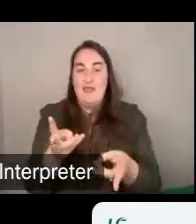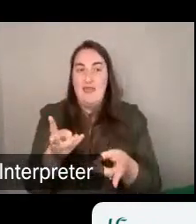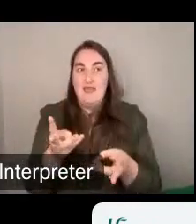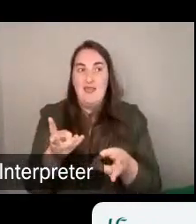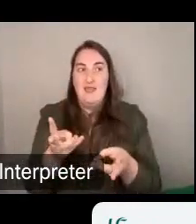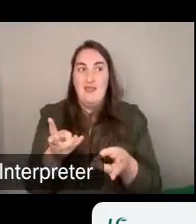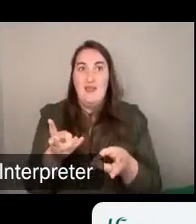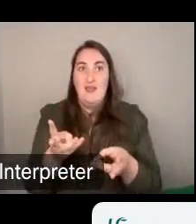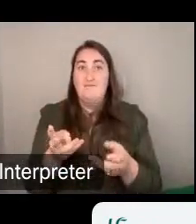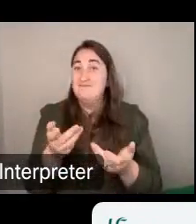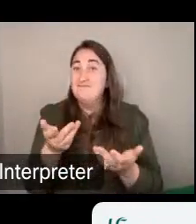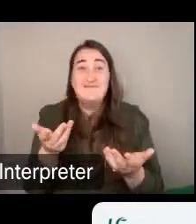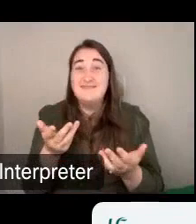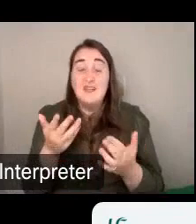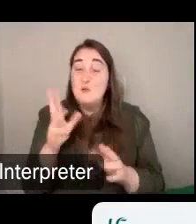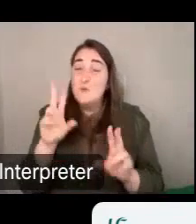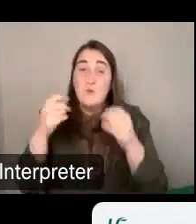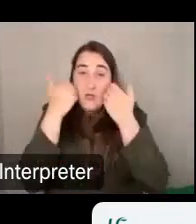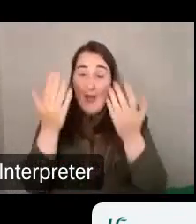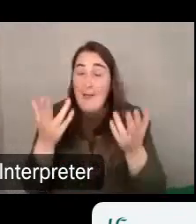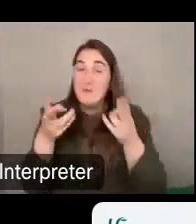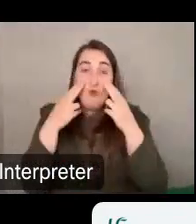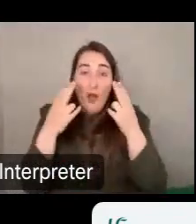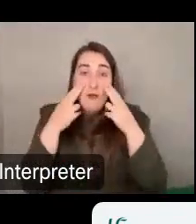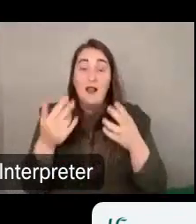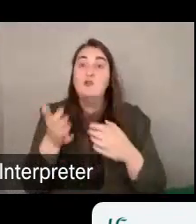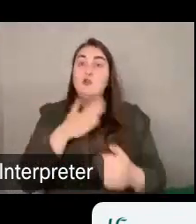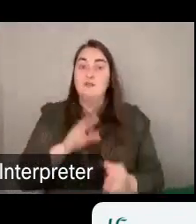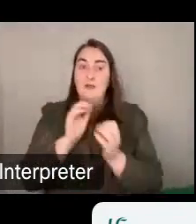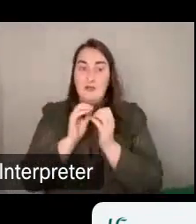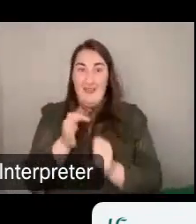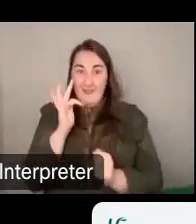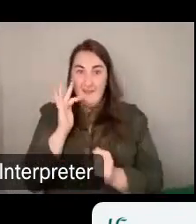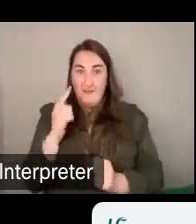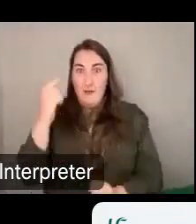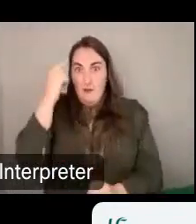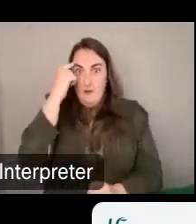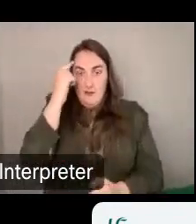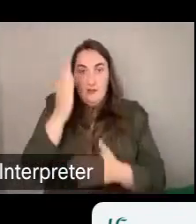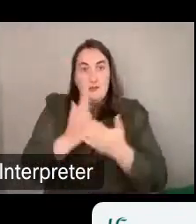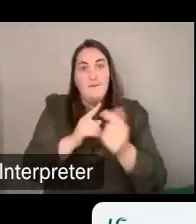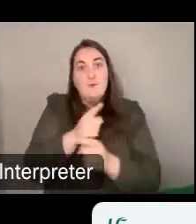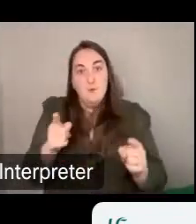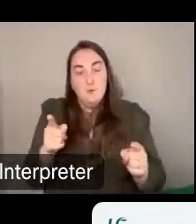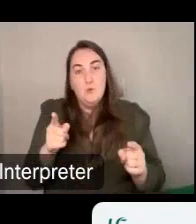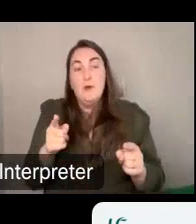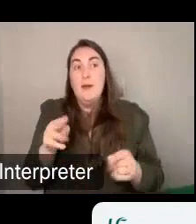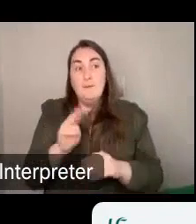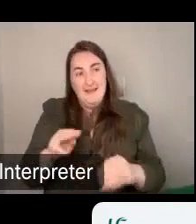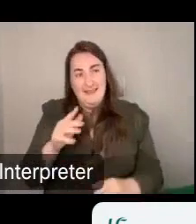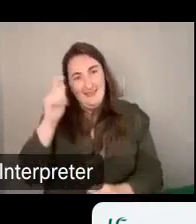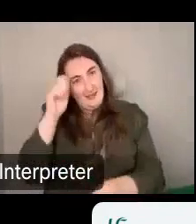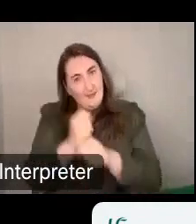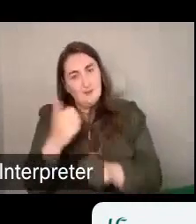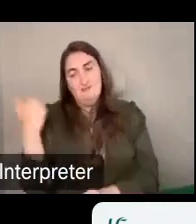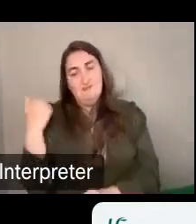say there's no shame in that. It's very, very common and normal. But I just want to say, if it is triggering people, you know, please do consider reaching out to the EAP